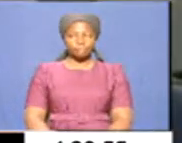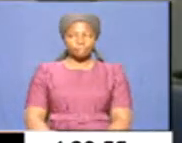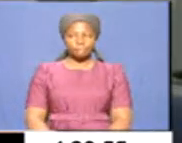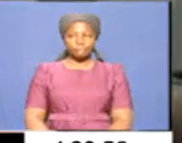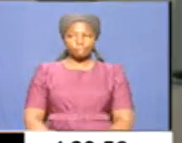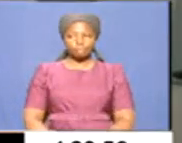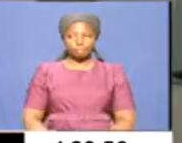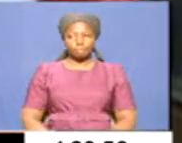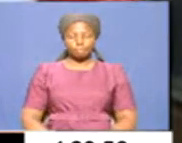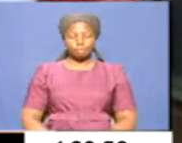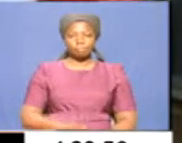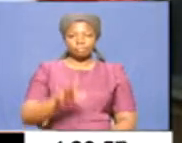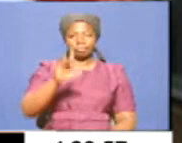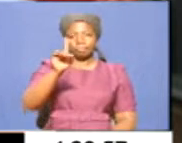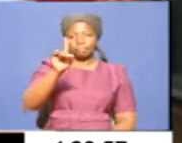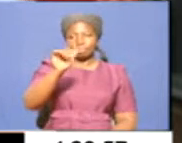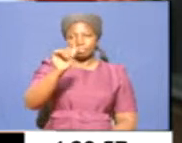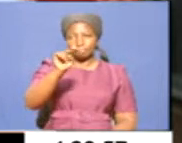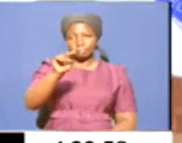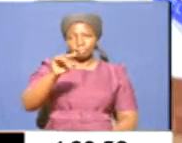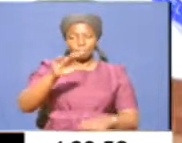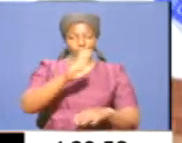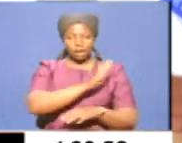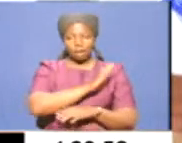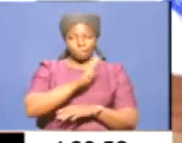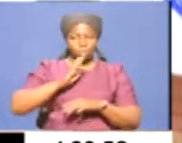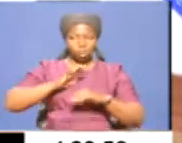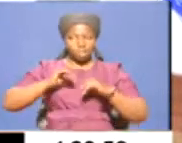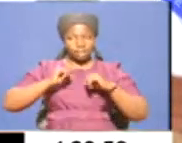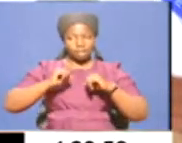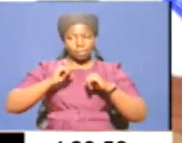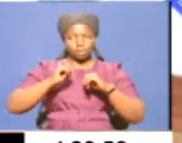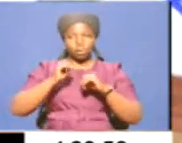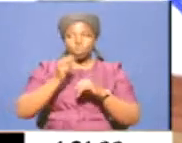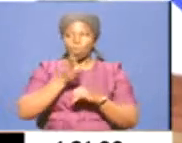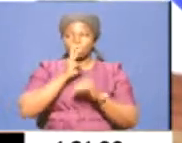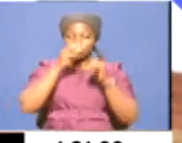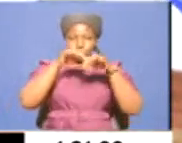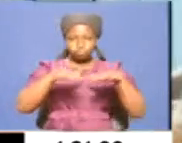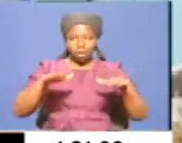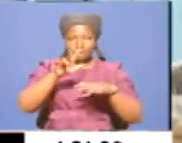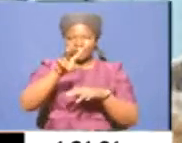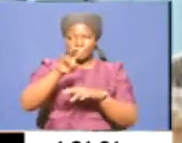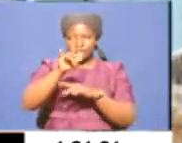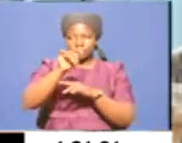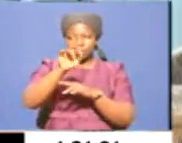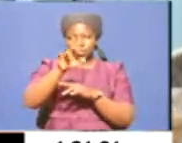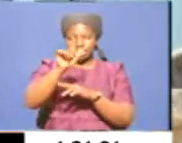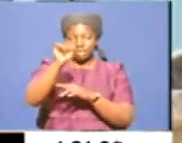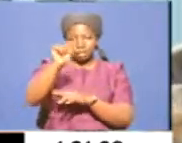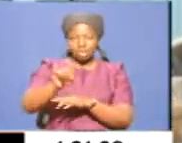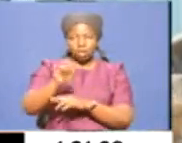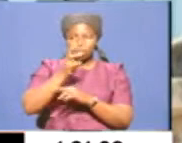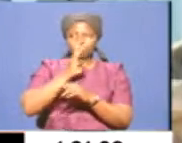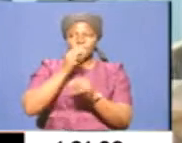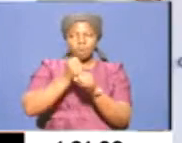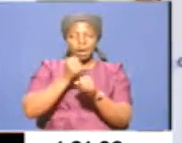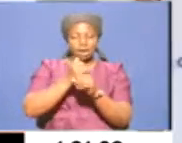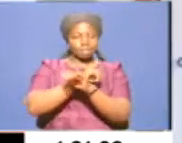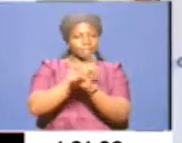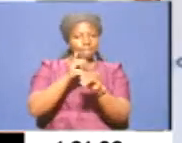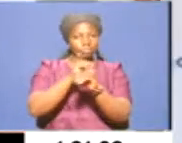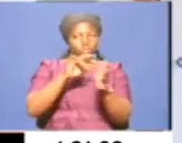According to Dan Omino, the board chairperson of Lake Victoria South Water Works Development Agency, the sanitation project is behind